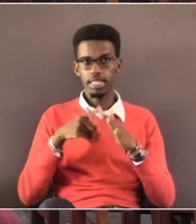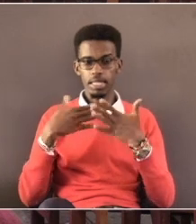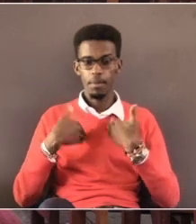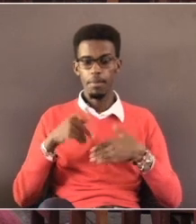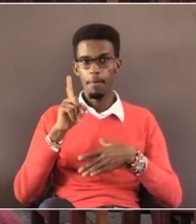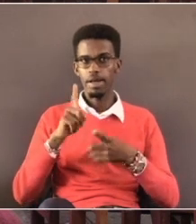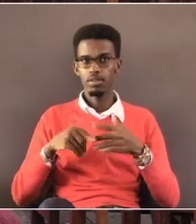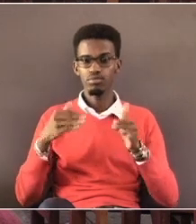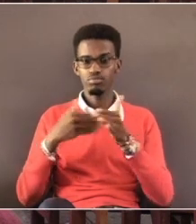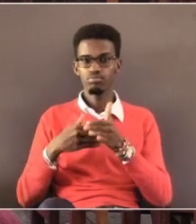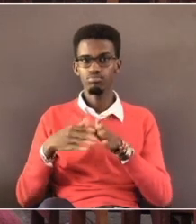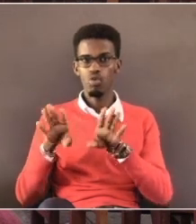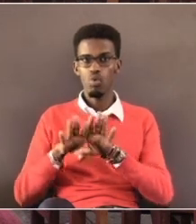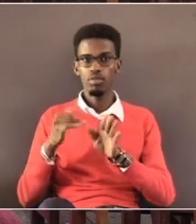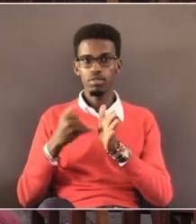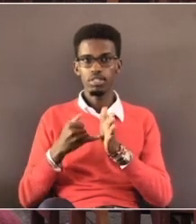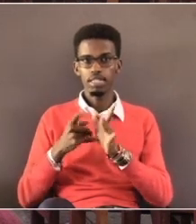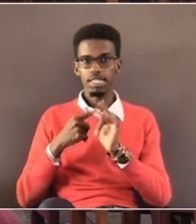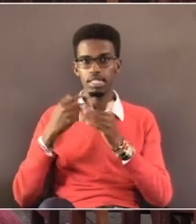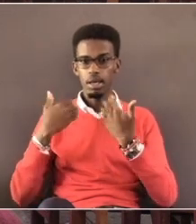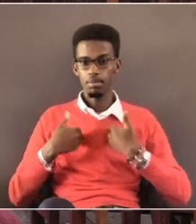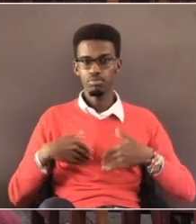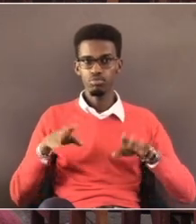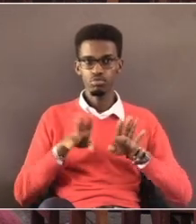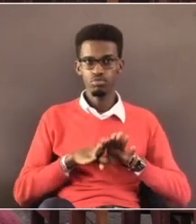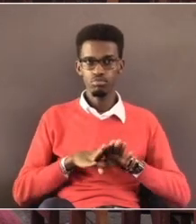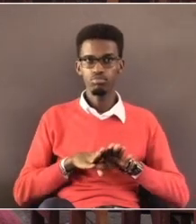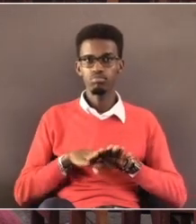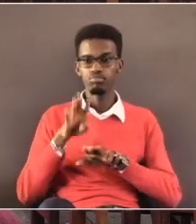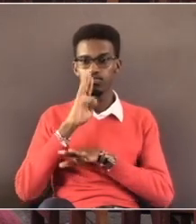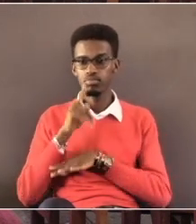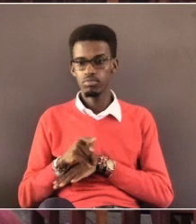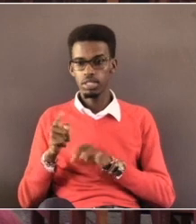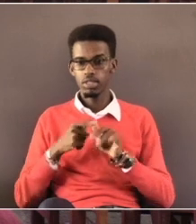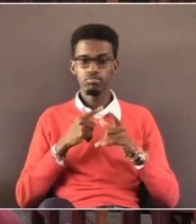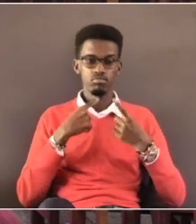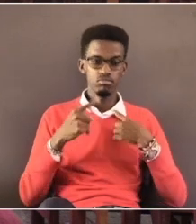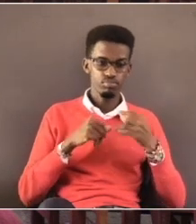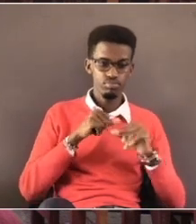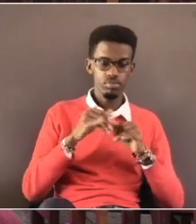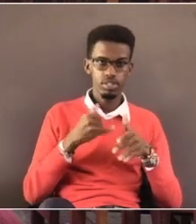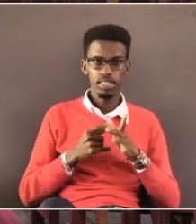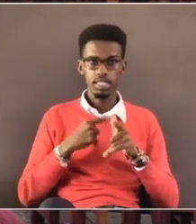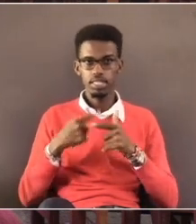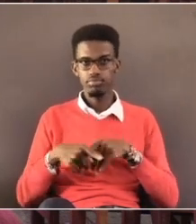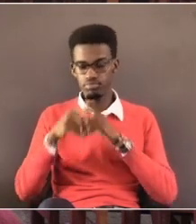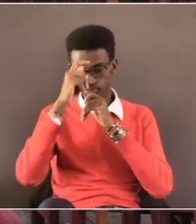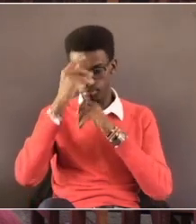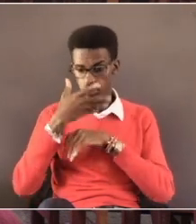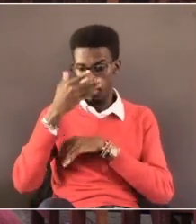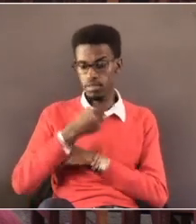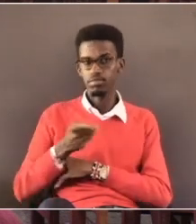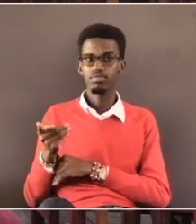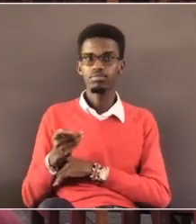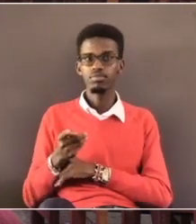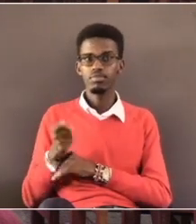person shuts it down. You want to talk about it, the person ghosts you. You want to talk about it, they don't respond.